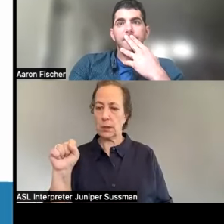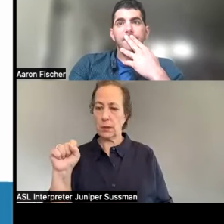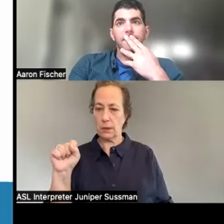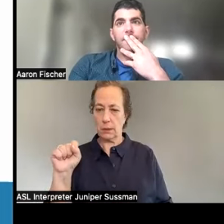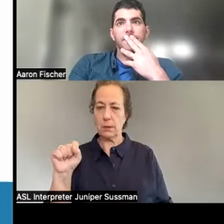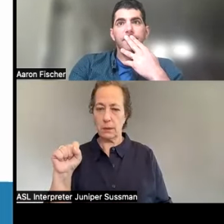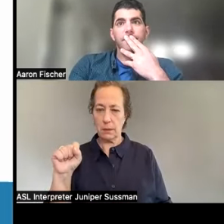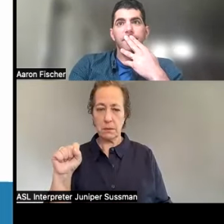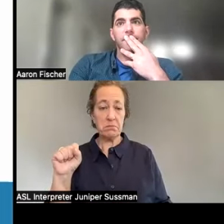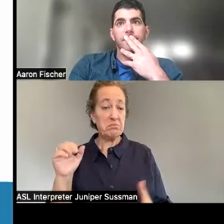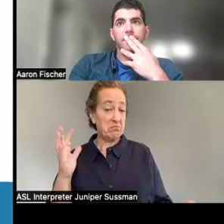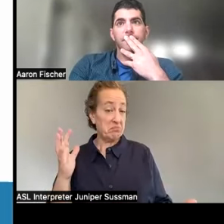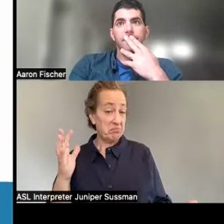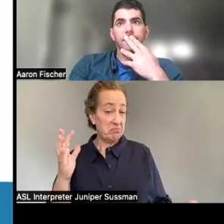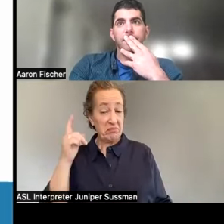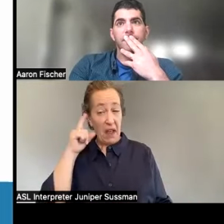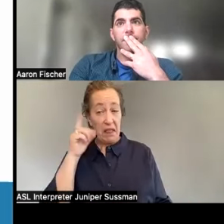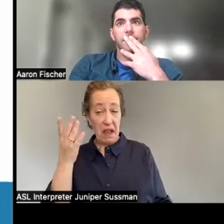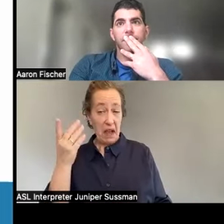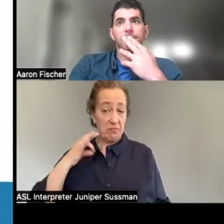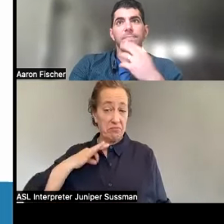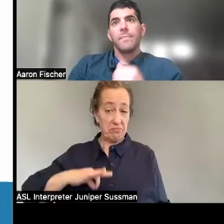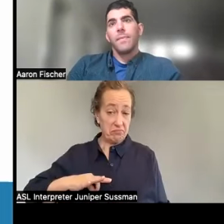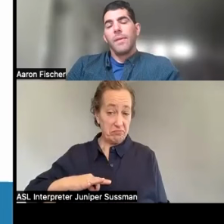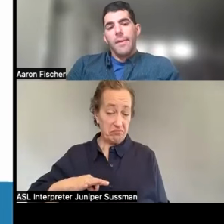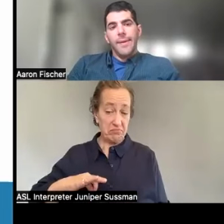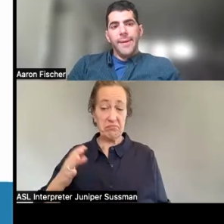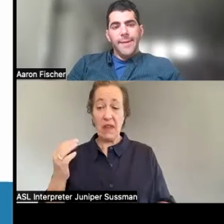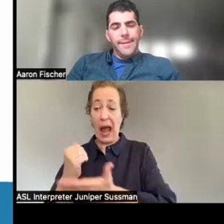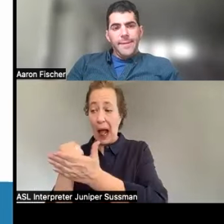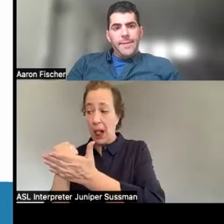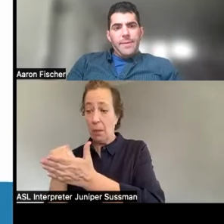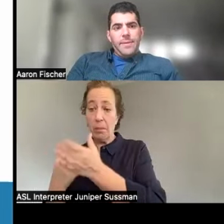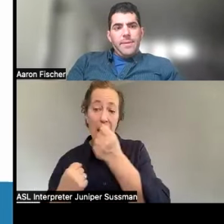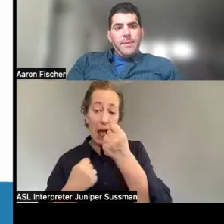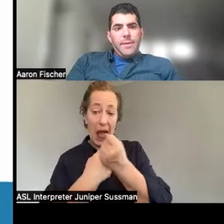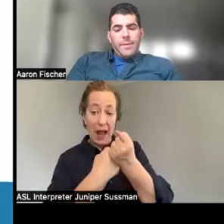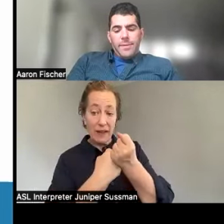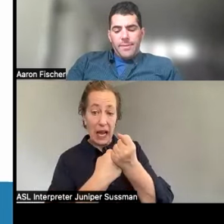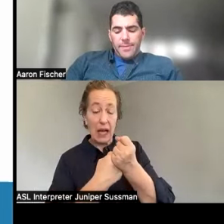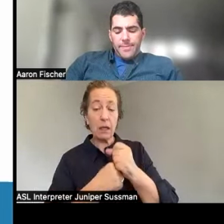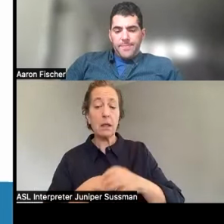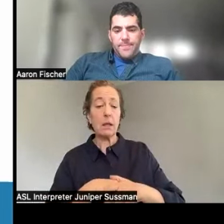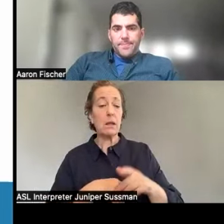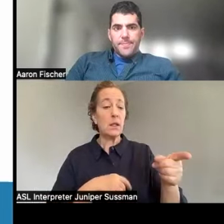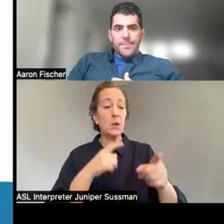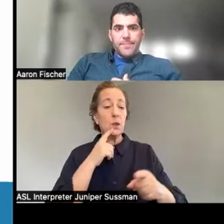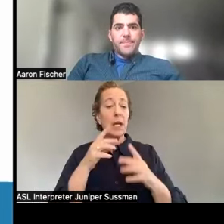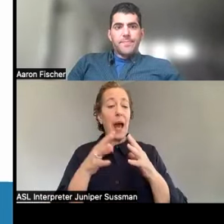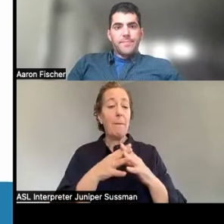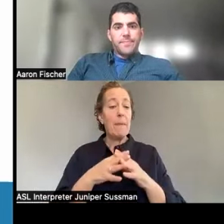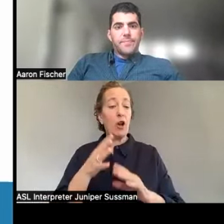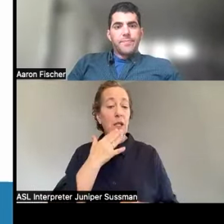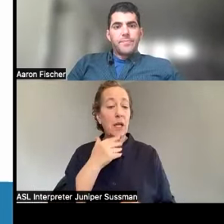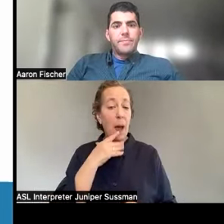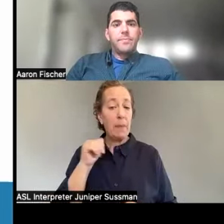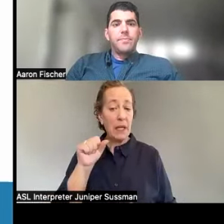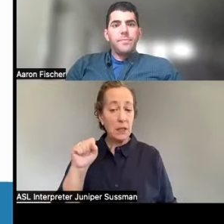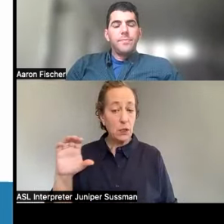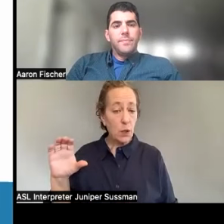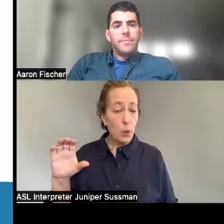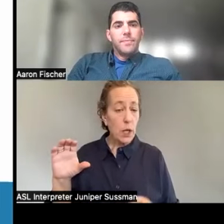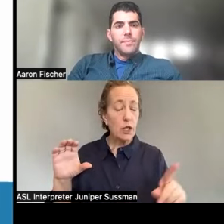find useful to help you advocate and support your patient's requests. You'll see the American Diabetes Association has a sample